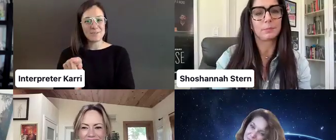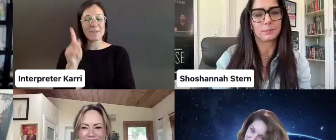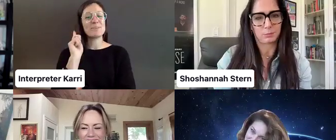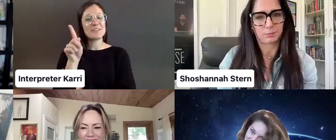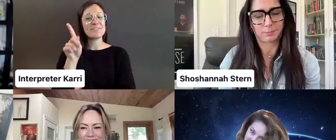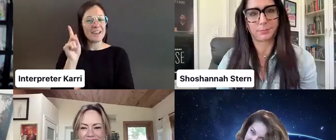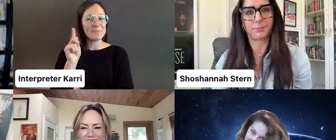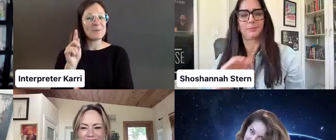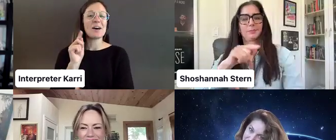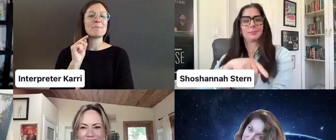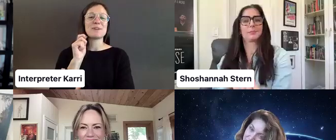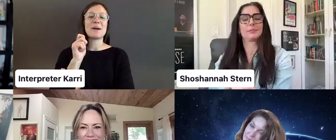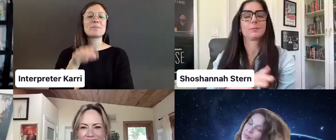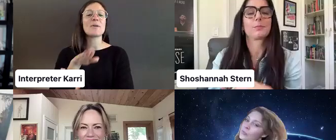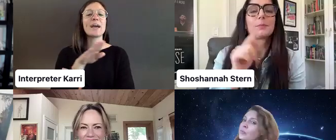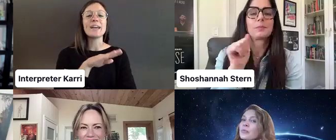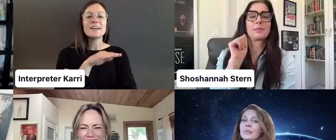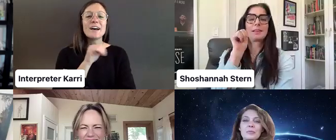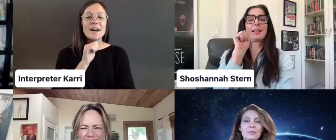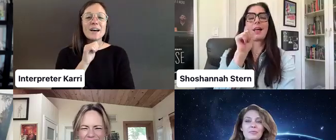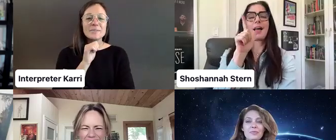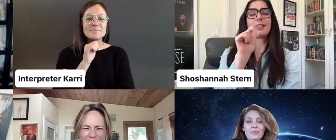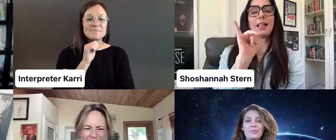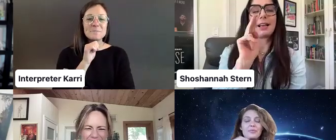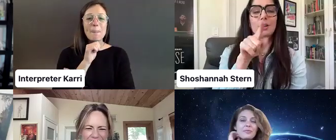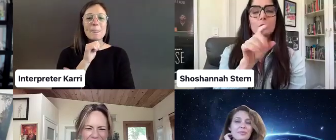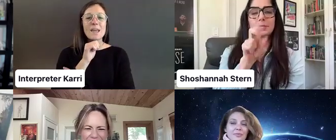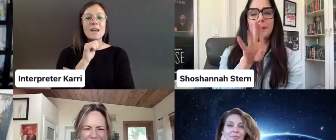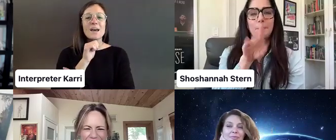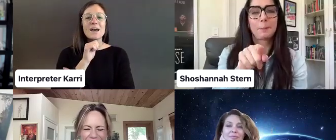Hummus wrap. You definitely have to be the hummus wrap. Okay.